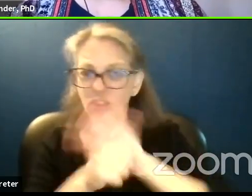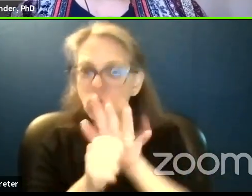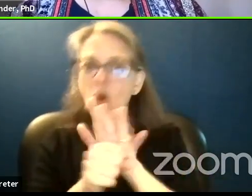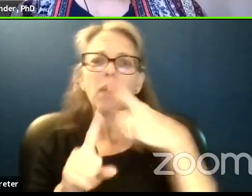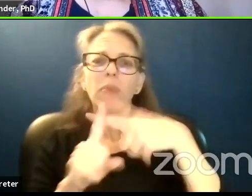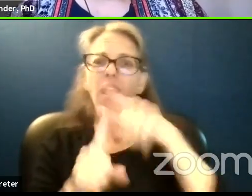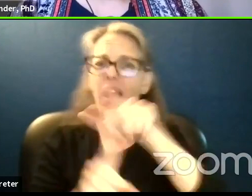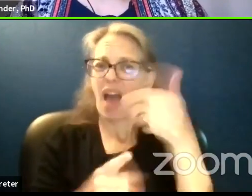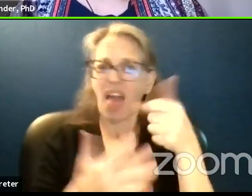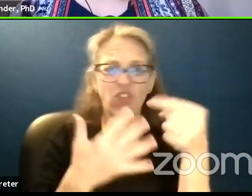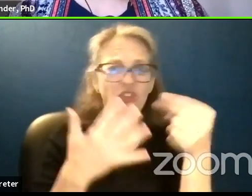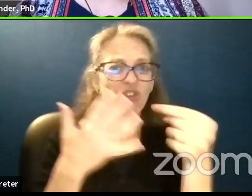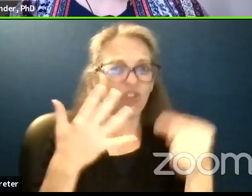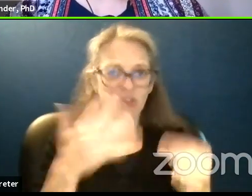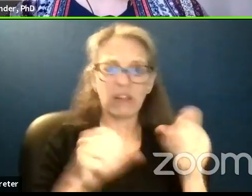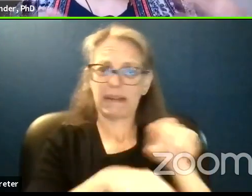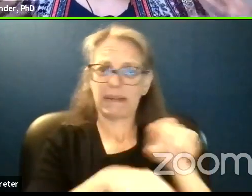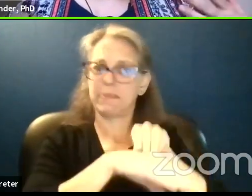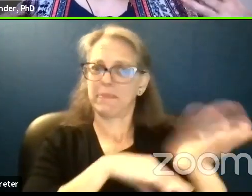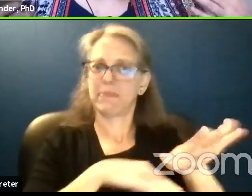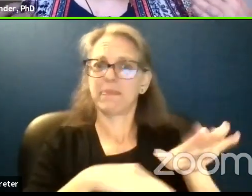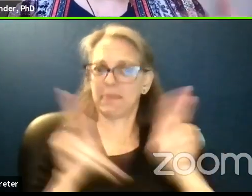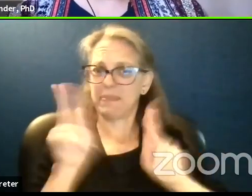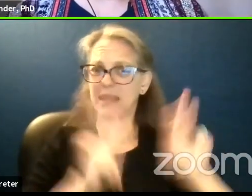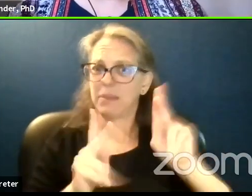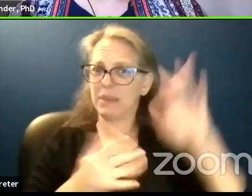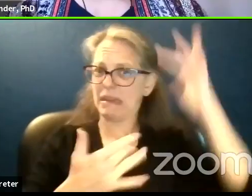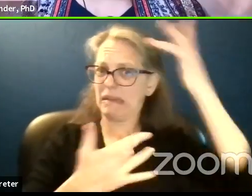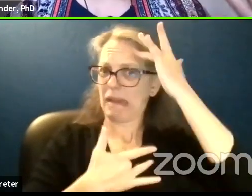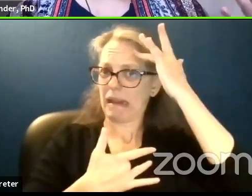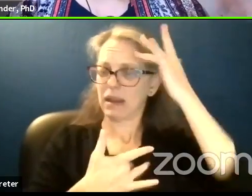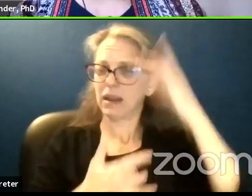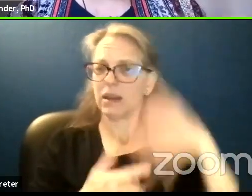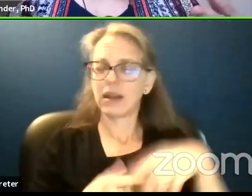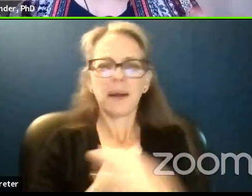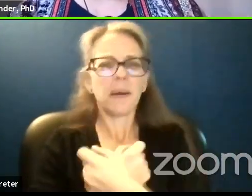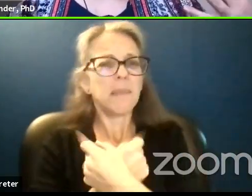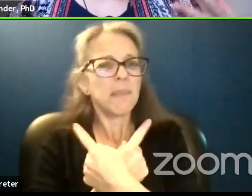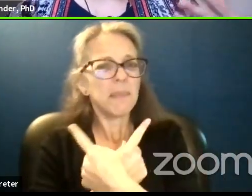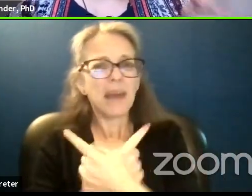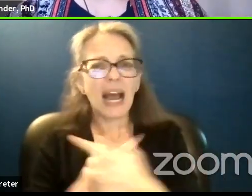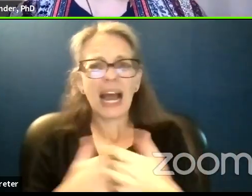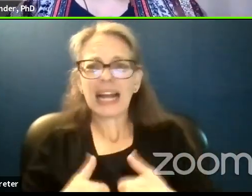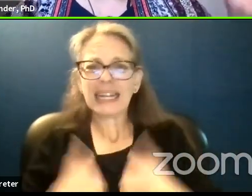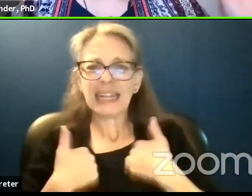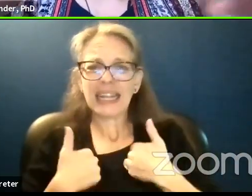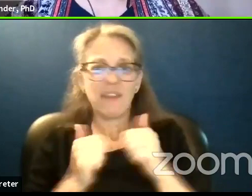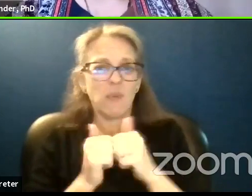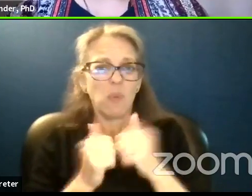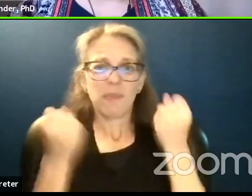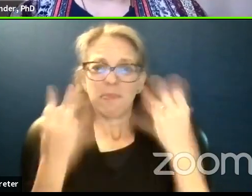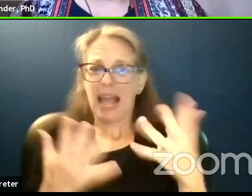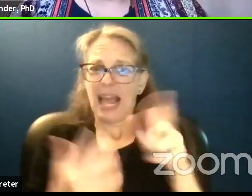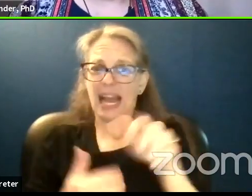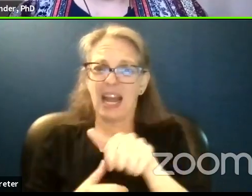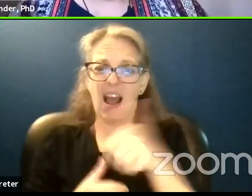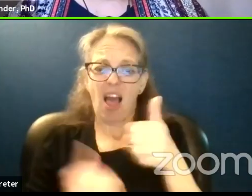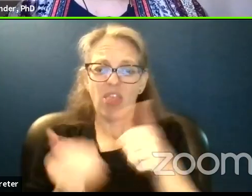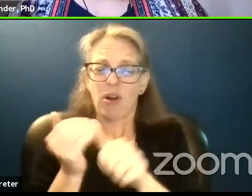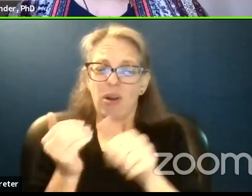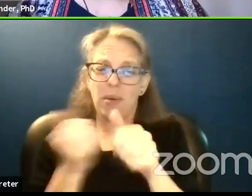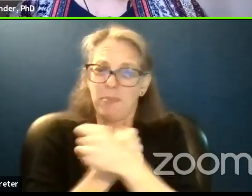can make humans sick. And bats, they live with a lot of other bats, and they just, there's poop